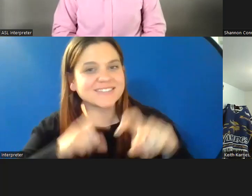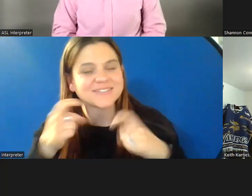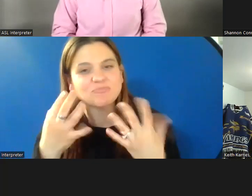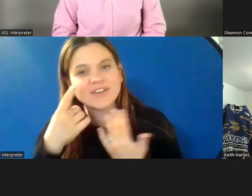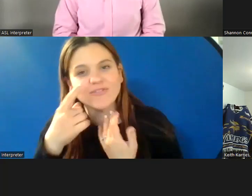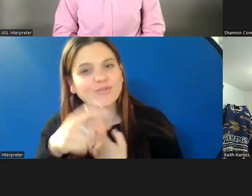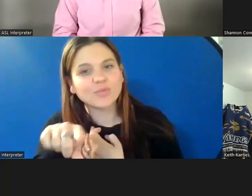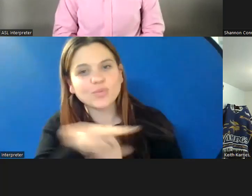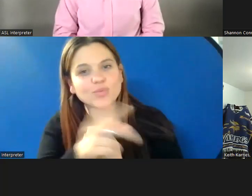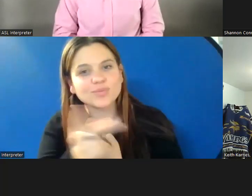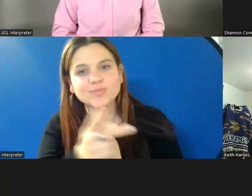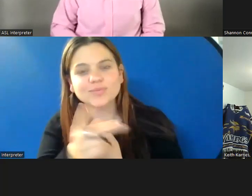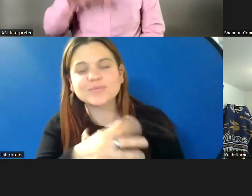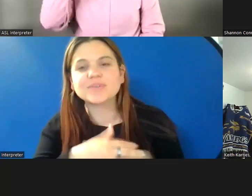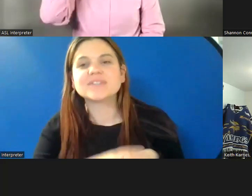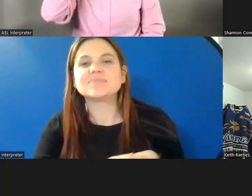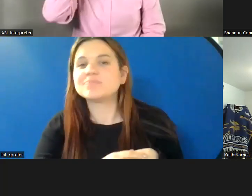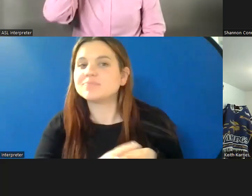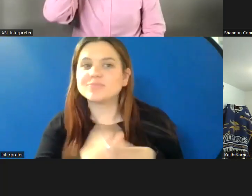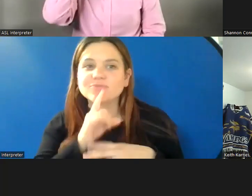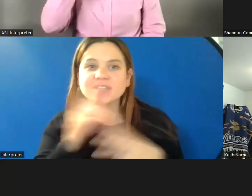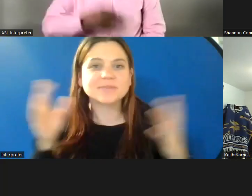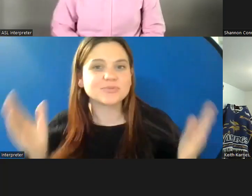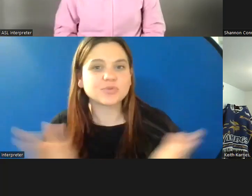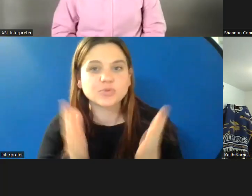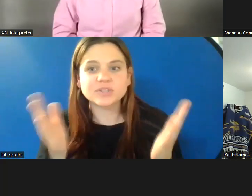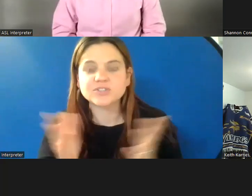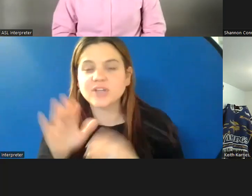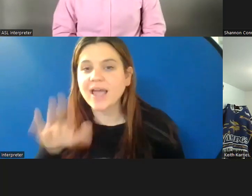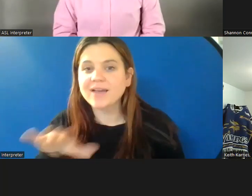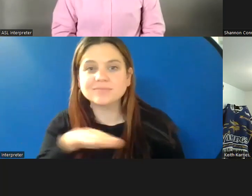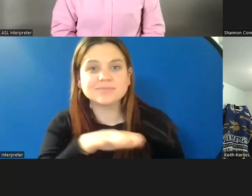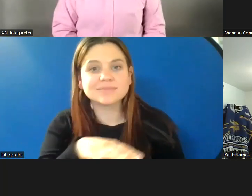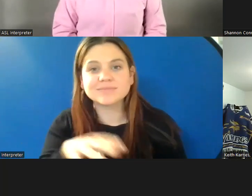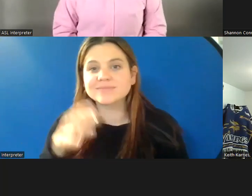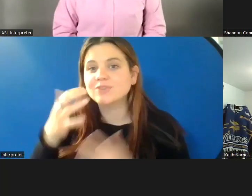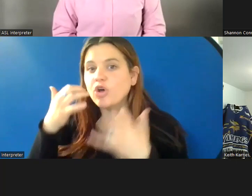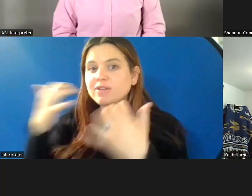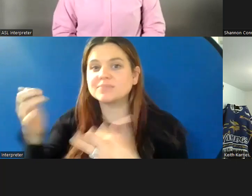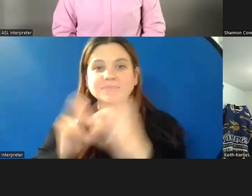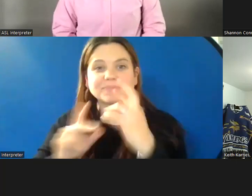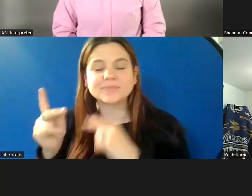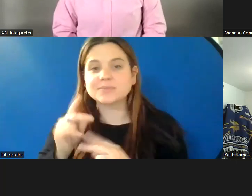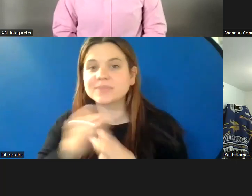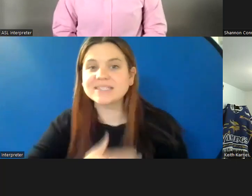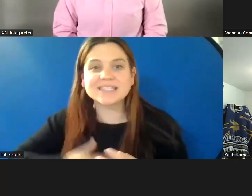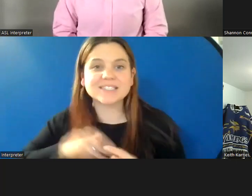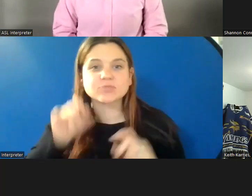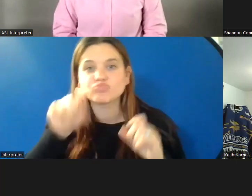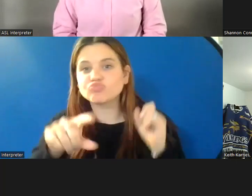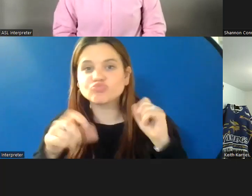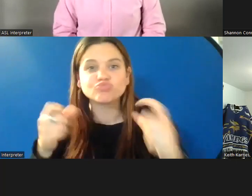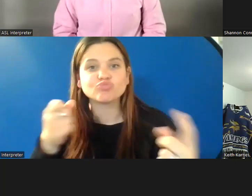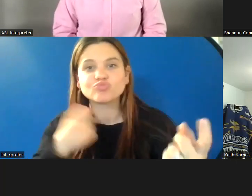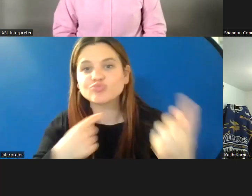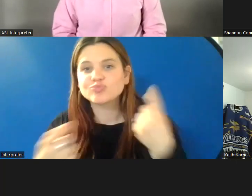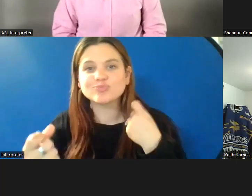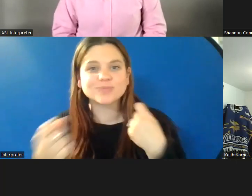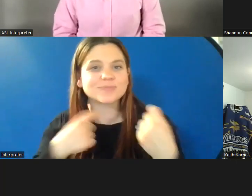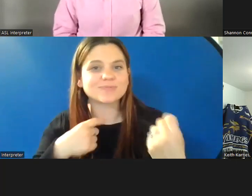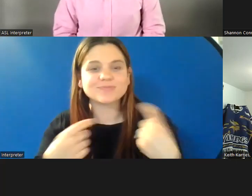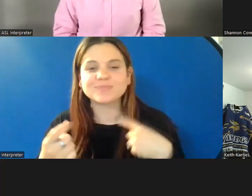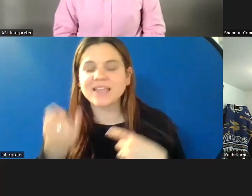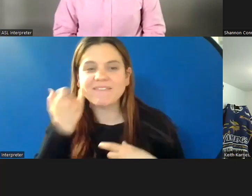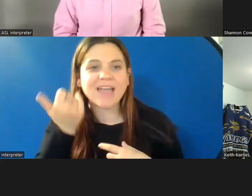chat, and I would encourage everyone out there, please don't be shy. Send other questions in if you have